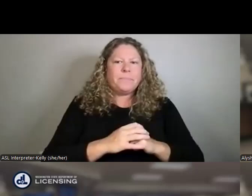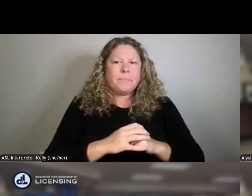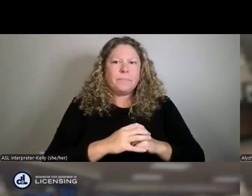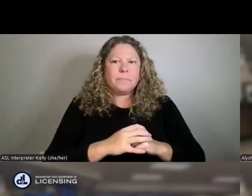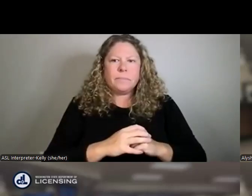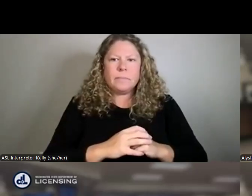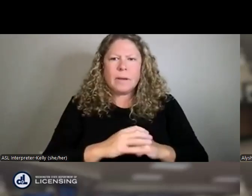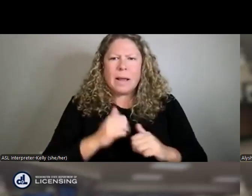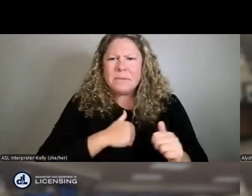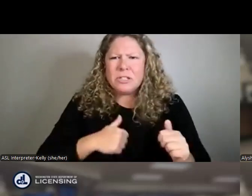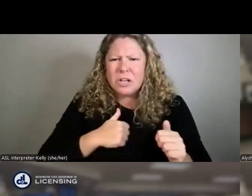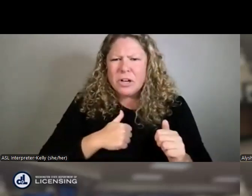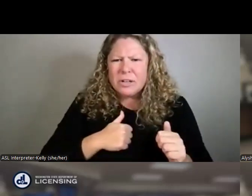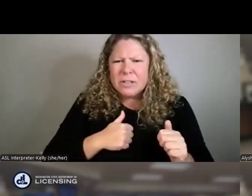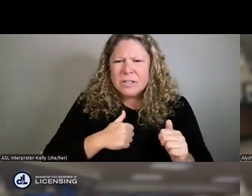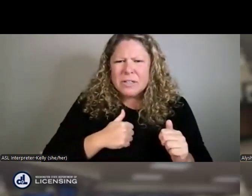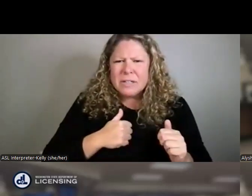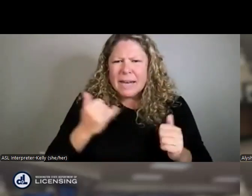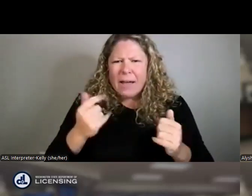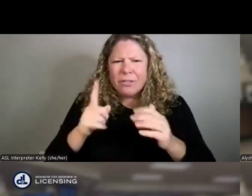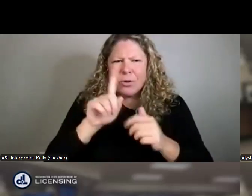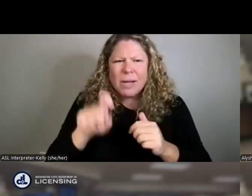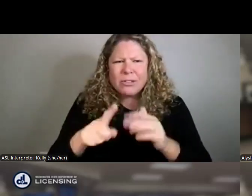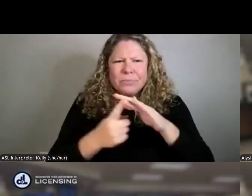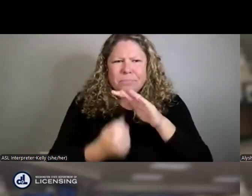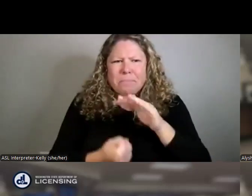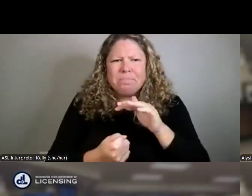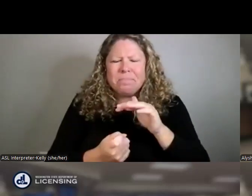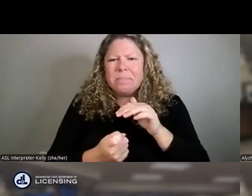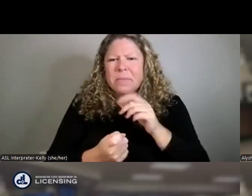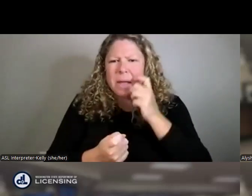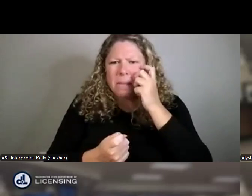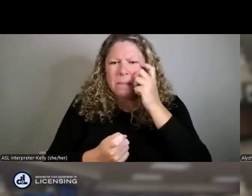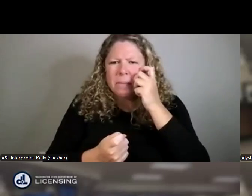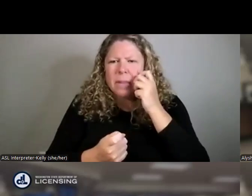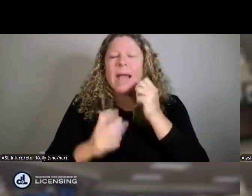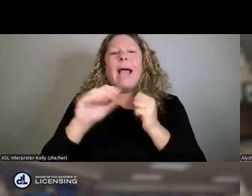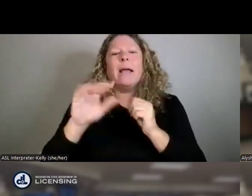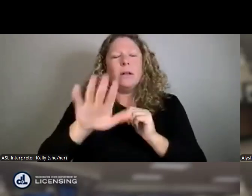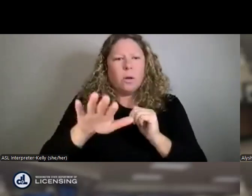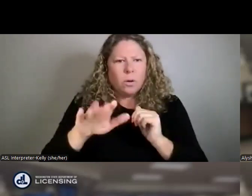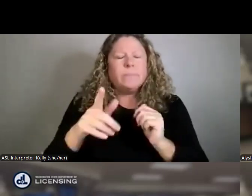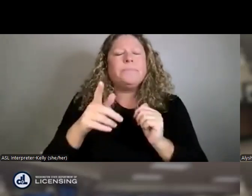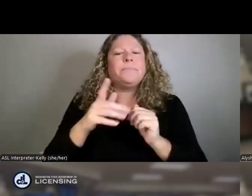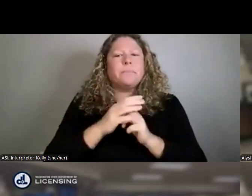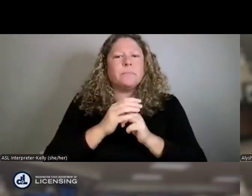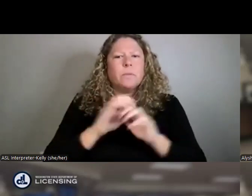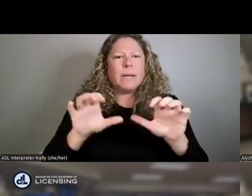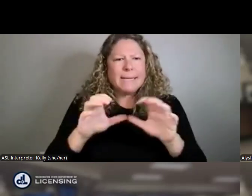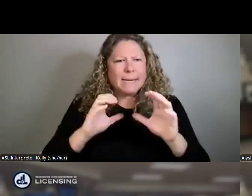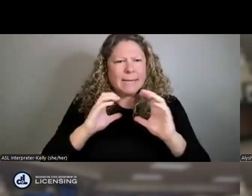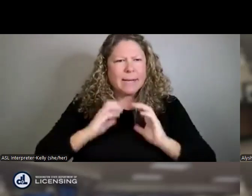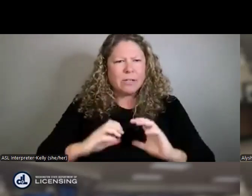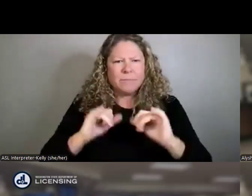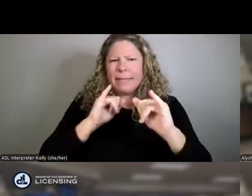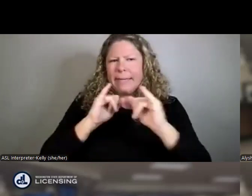my apologies, the question disappeared from me. So we also did interviews, and this is actually